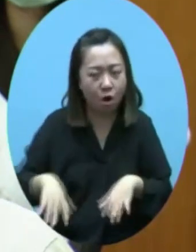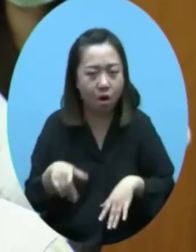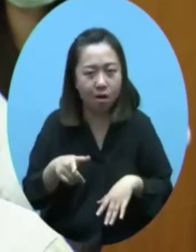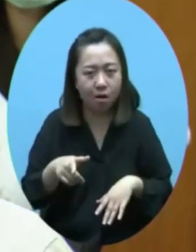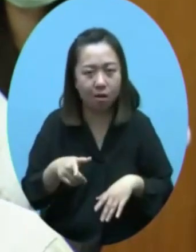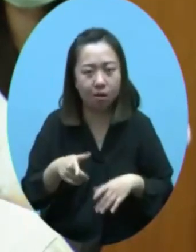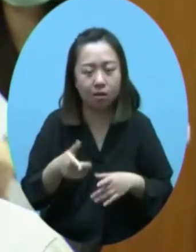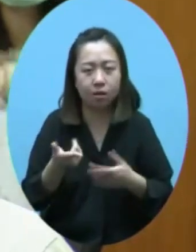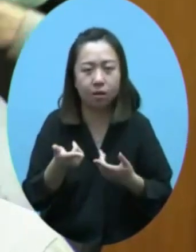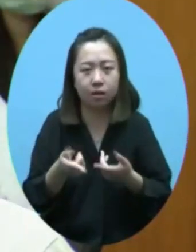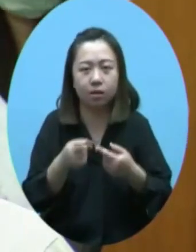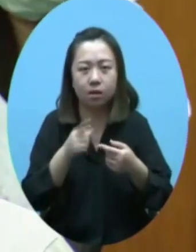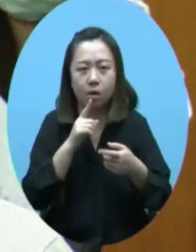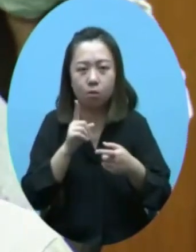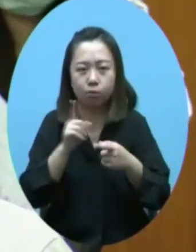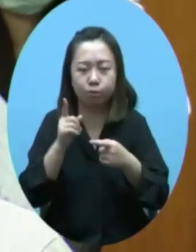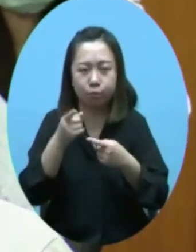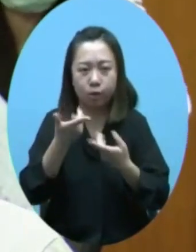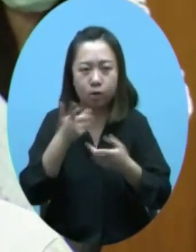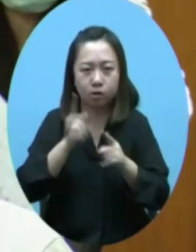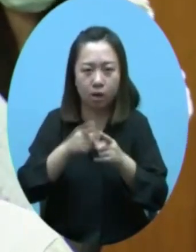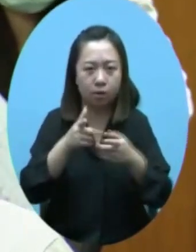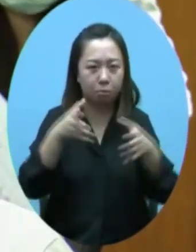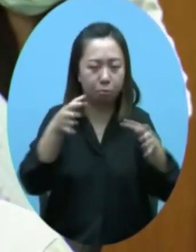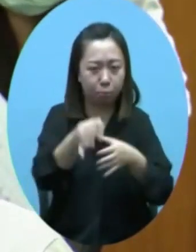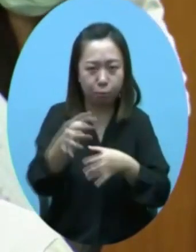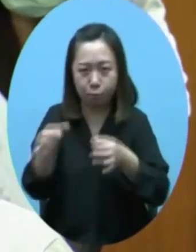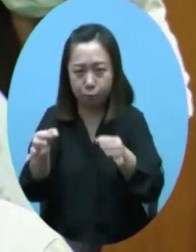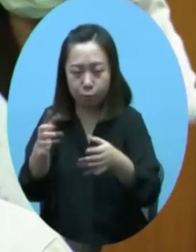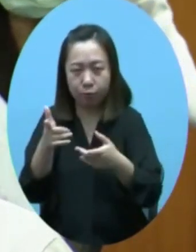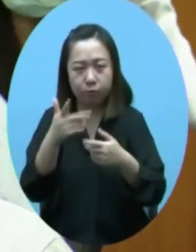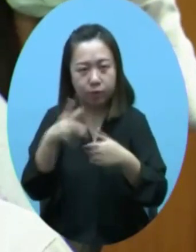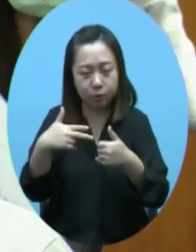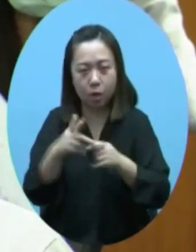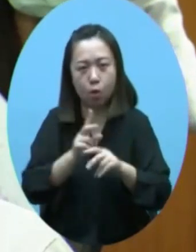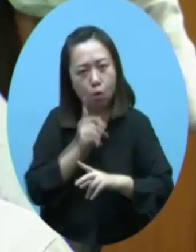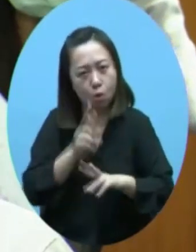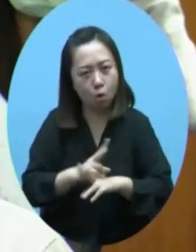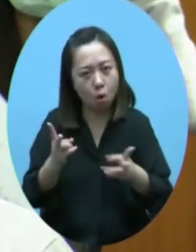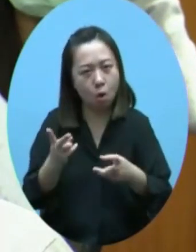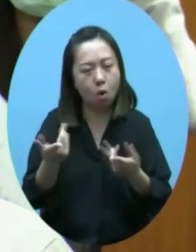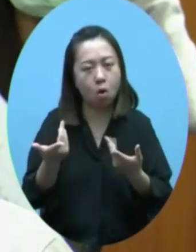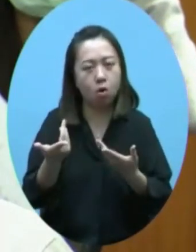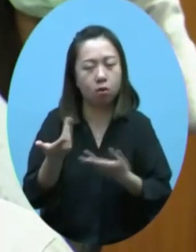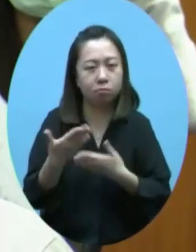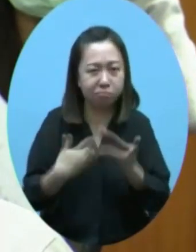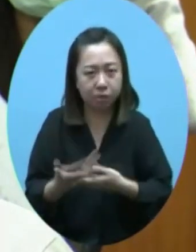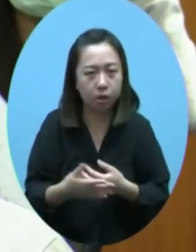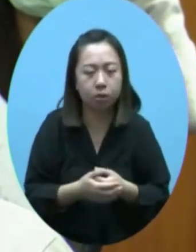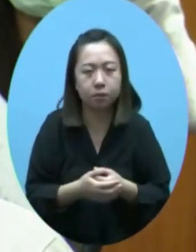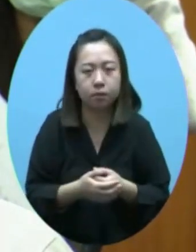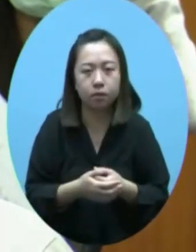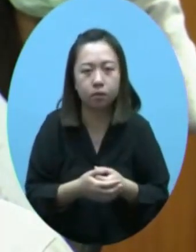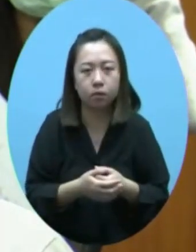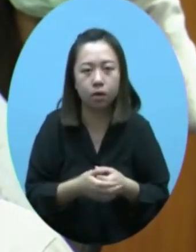consider when we should actually, to what extent should we change our containment strategy and then